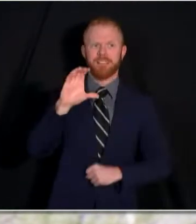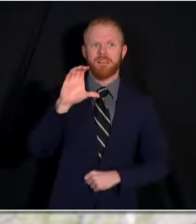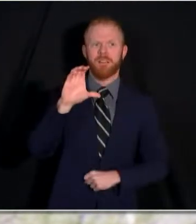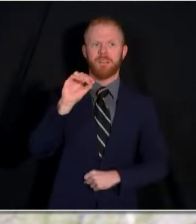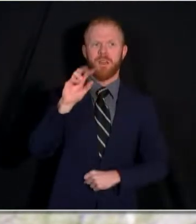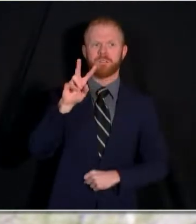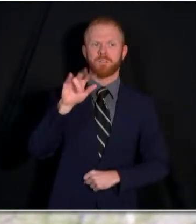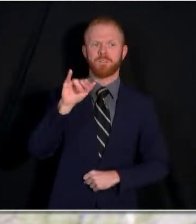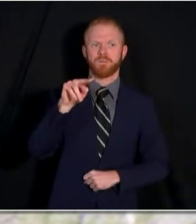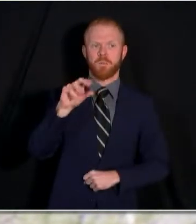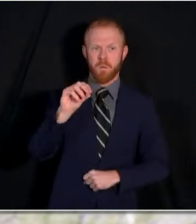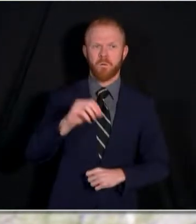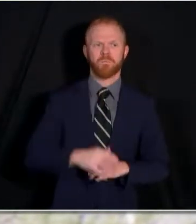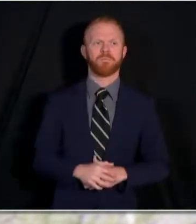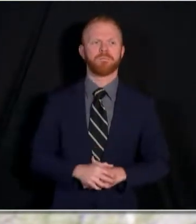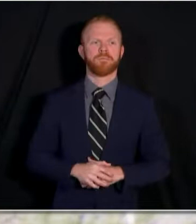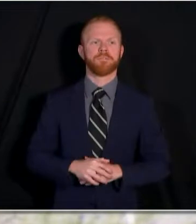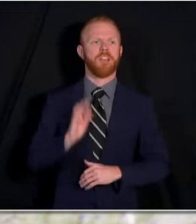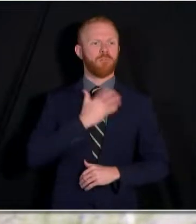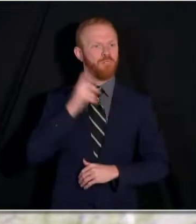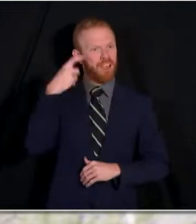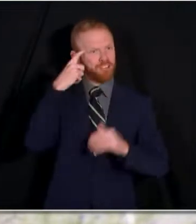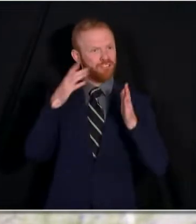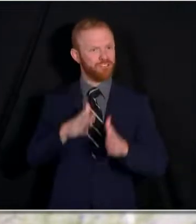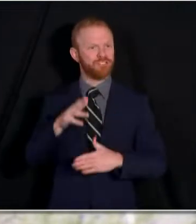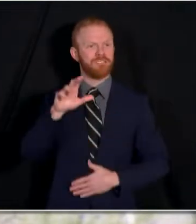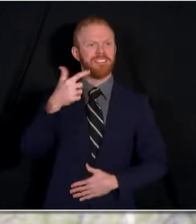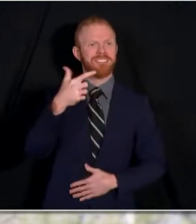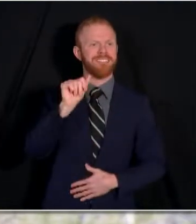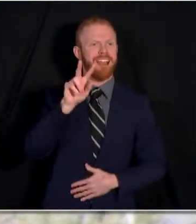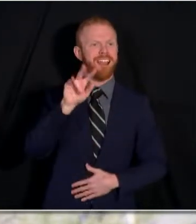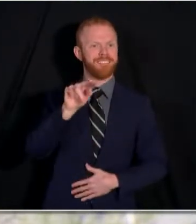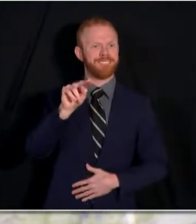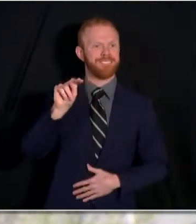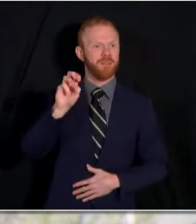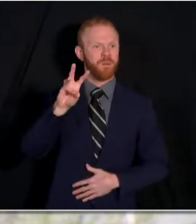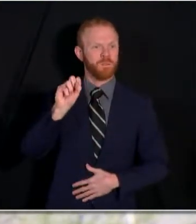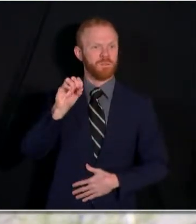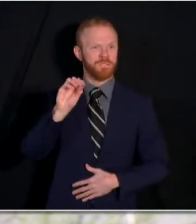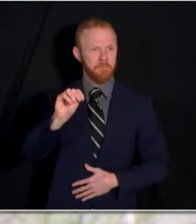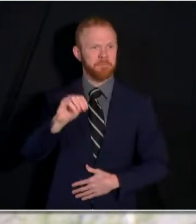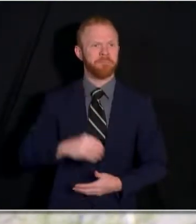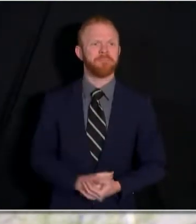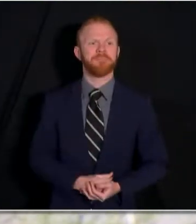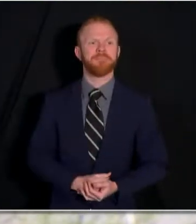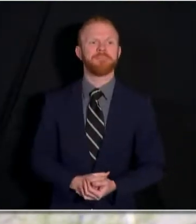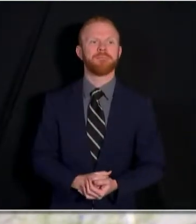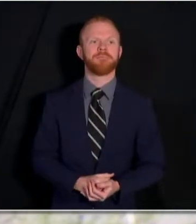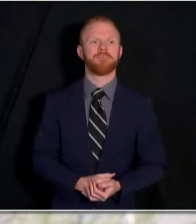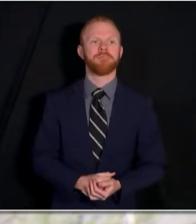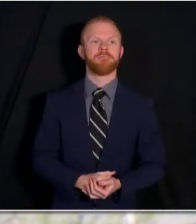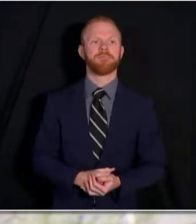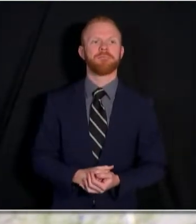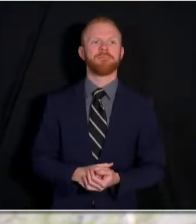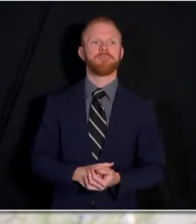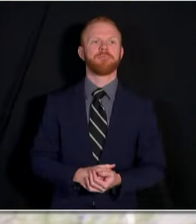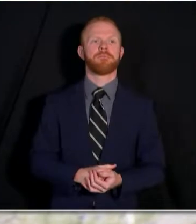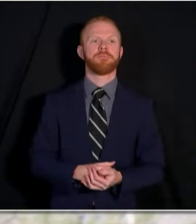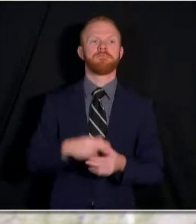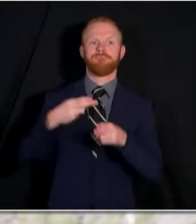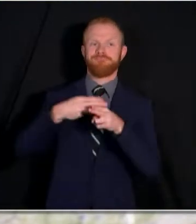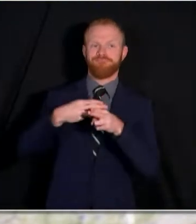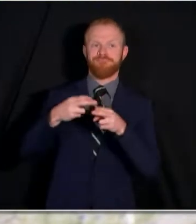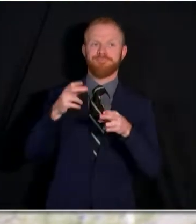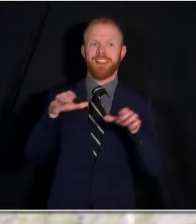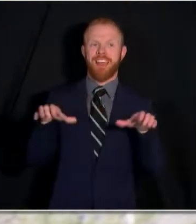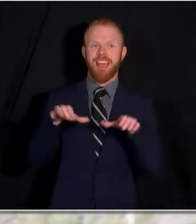own Governor Gavin Newsom, Mr. Robert Fenton of FEMA, as well as our colleagues, our distinguished Mayor